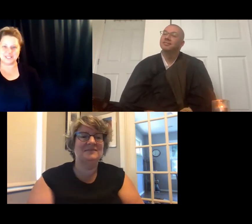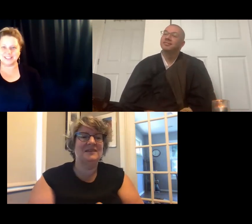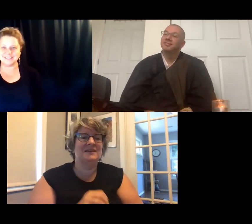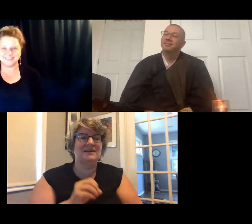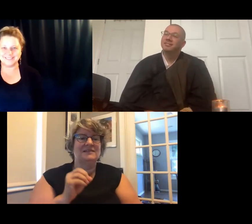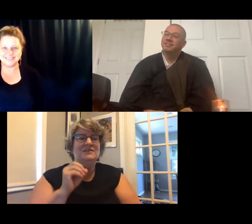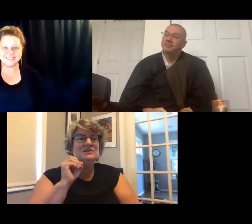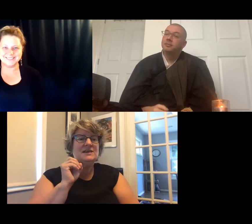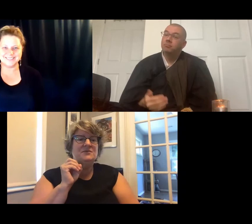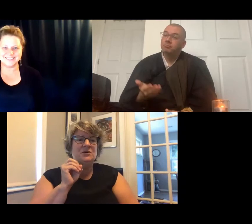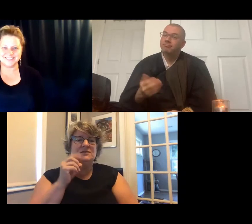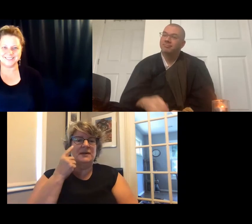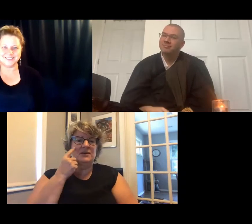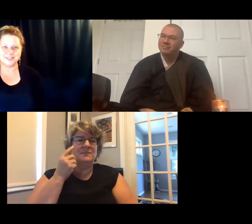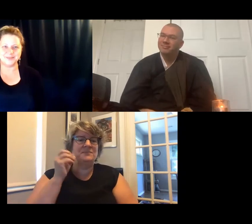main mission.